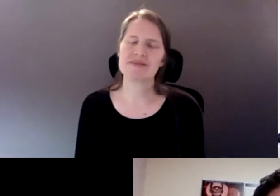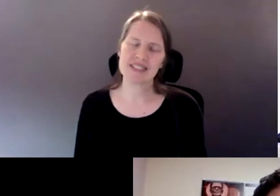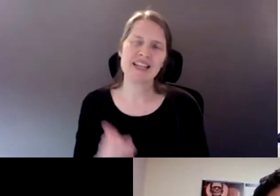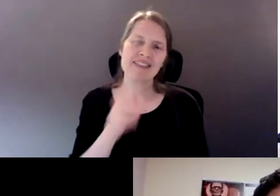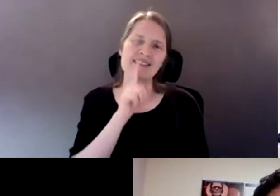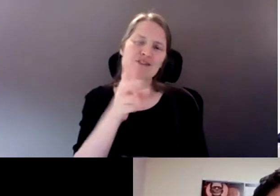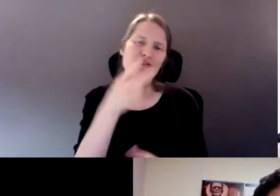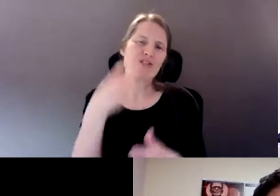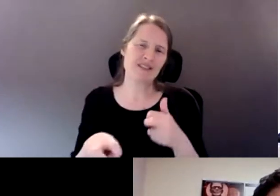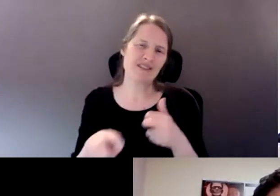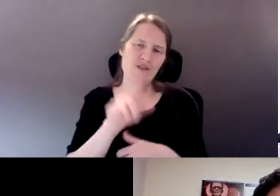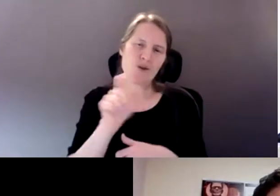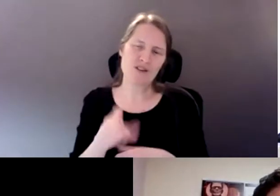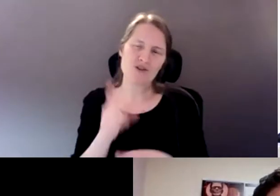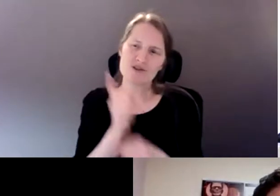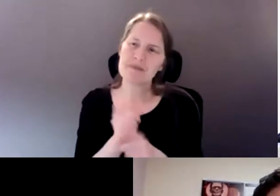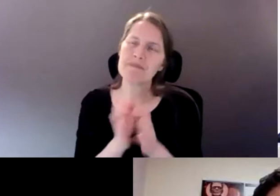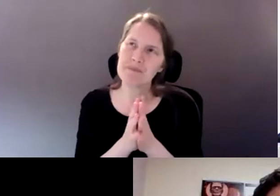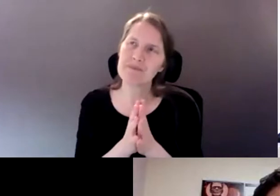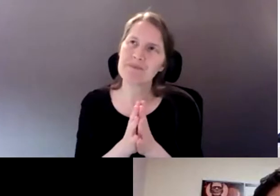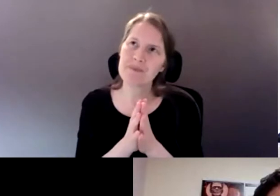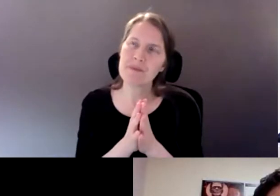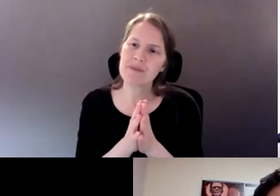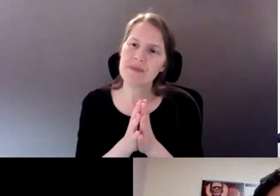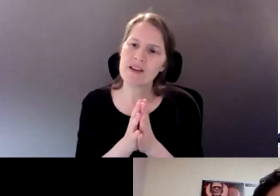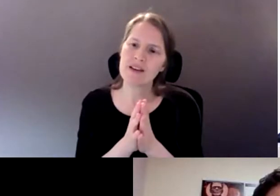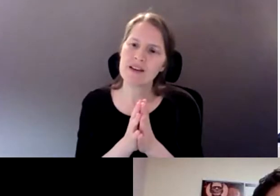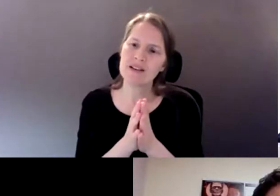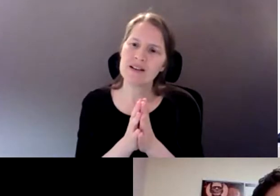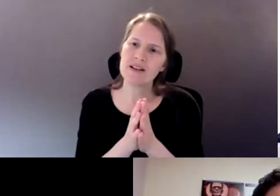questions. In some ways,